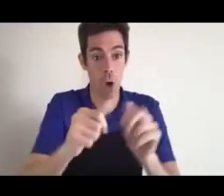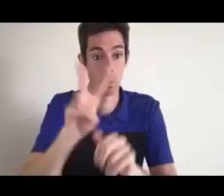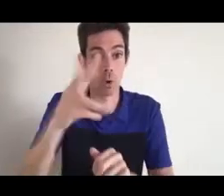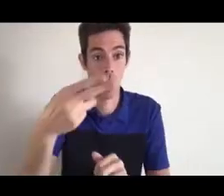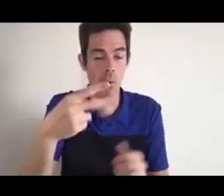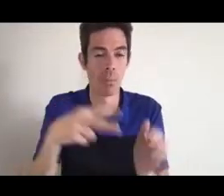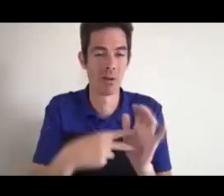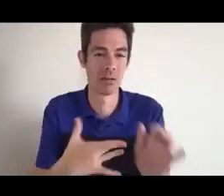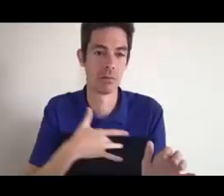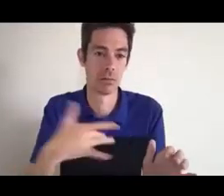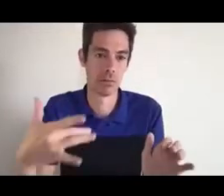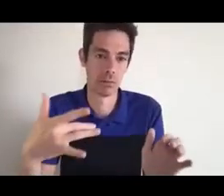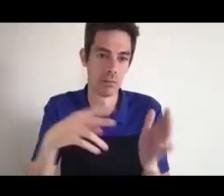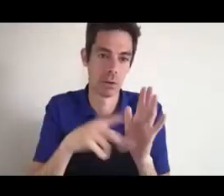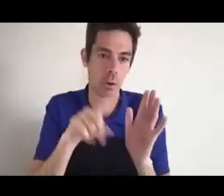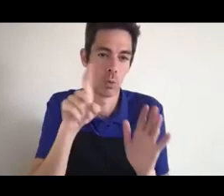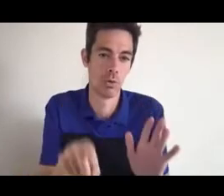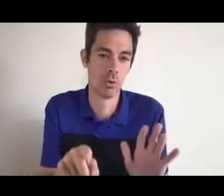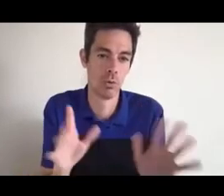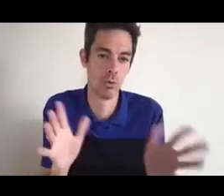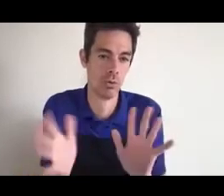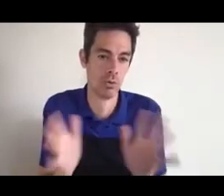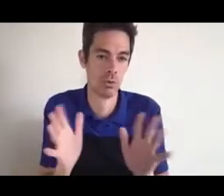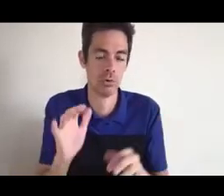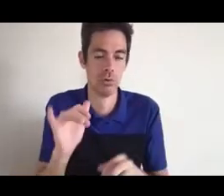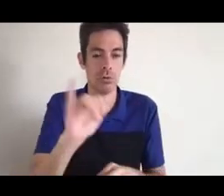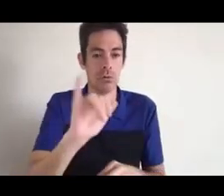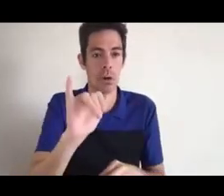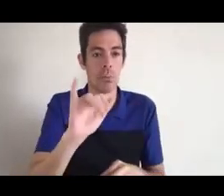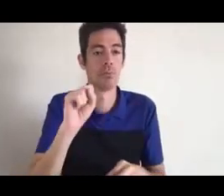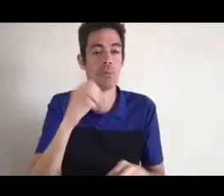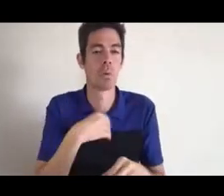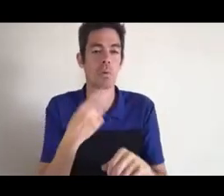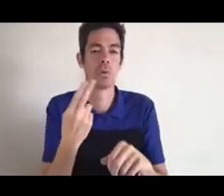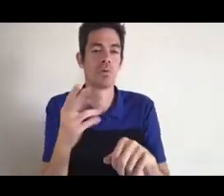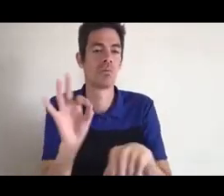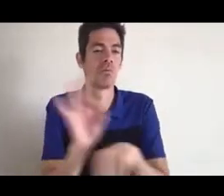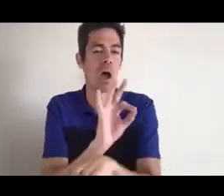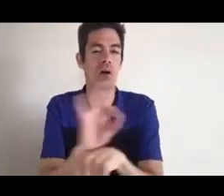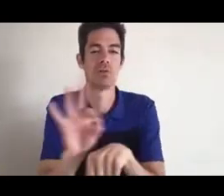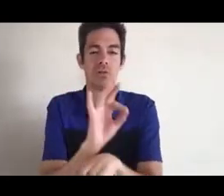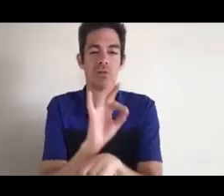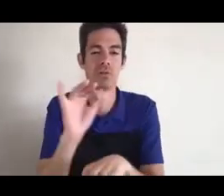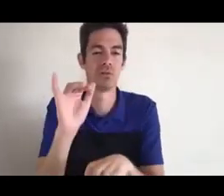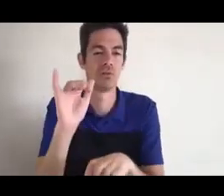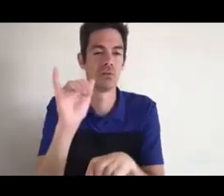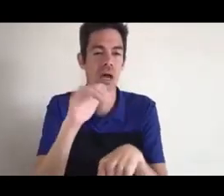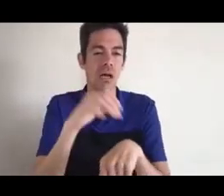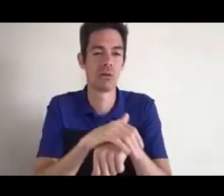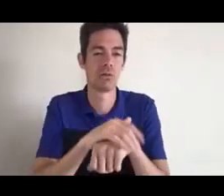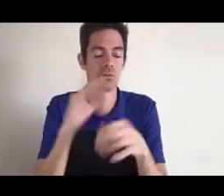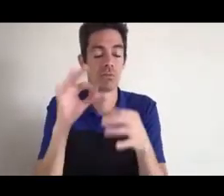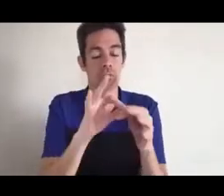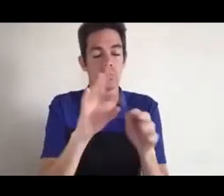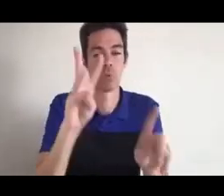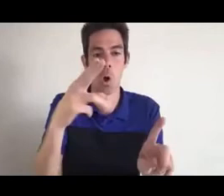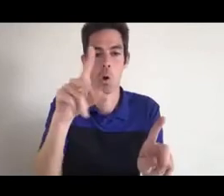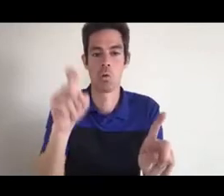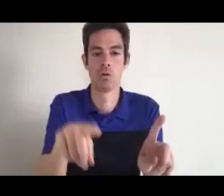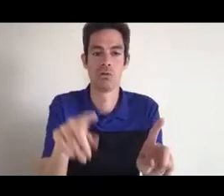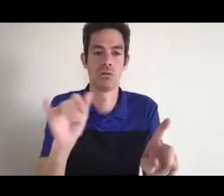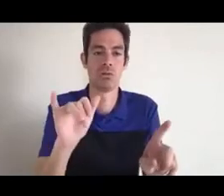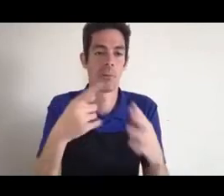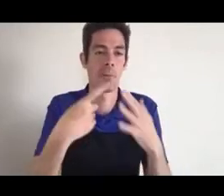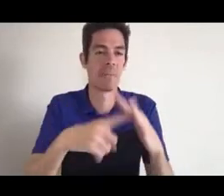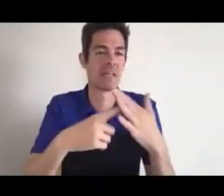Same thing with English. If you start with a WH question, we know that it's usually a question. So I feel like it